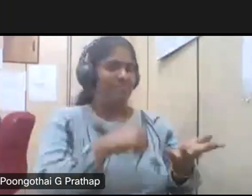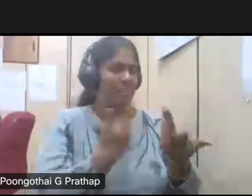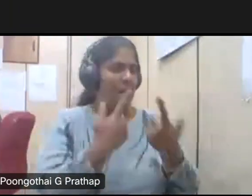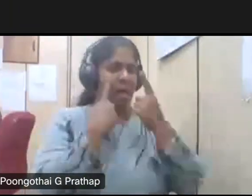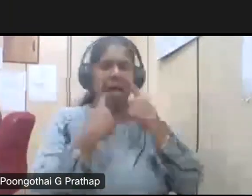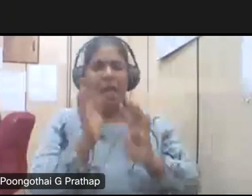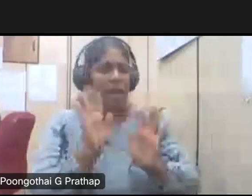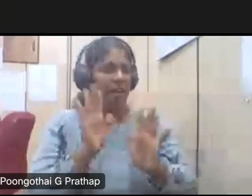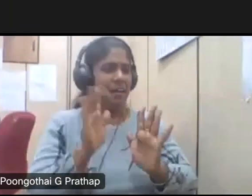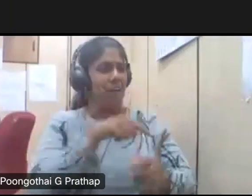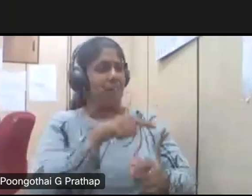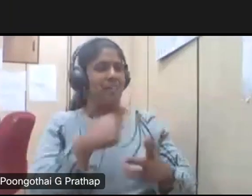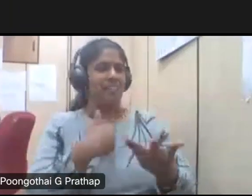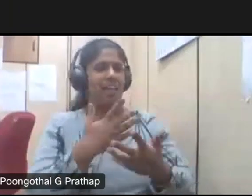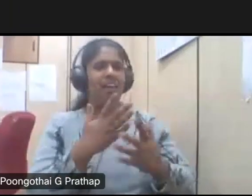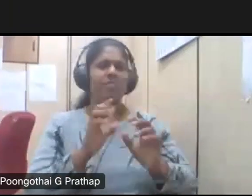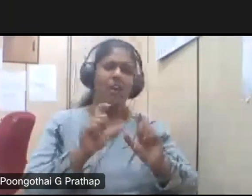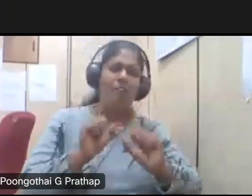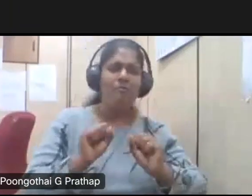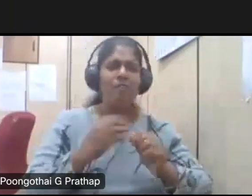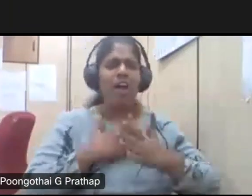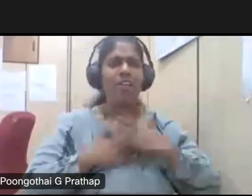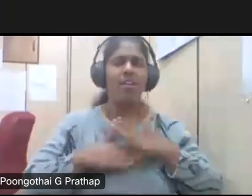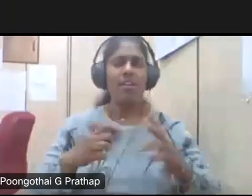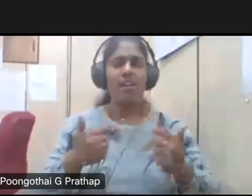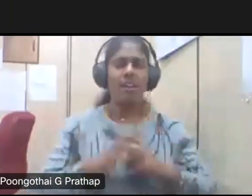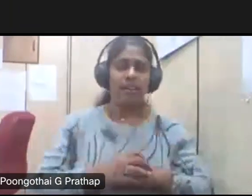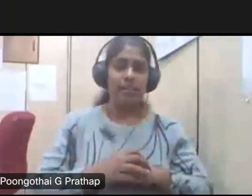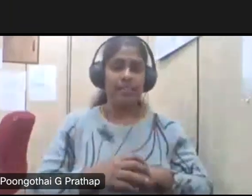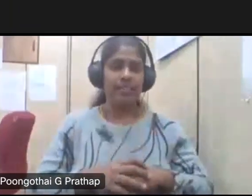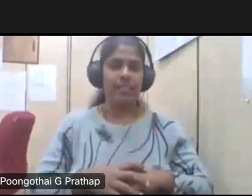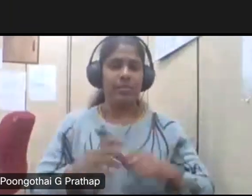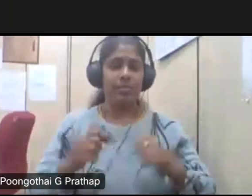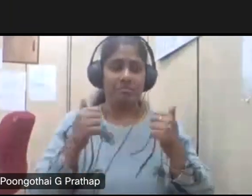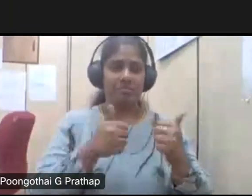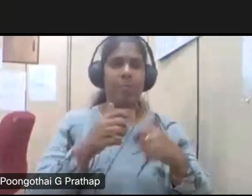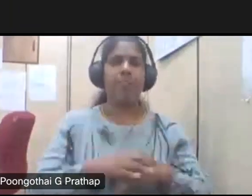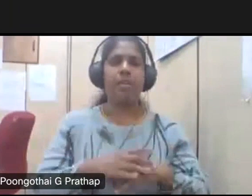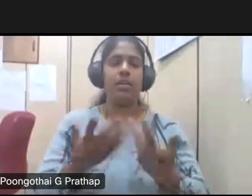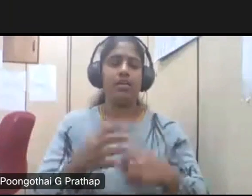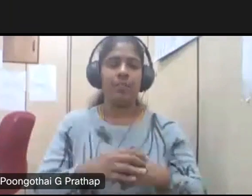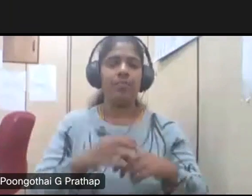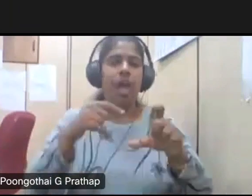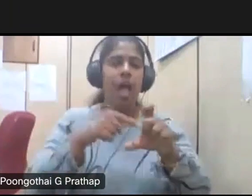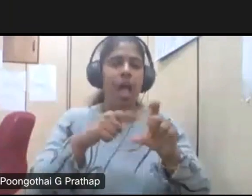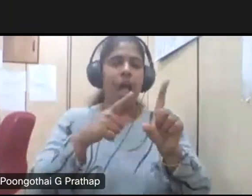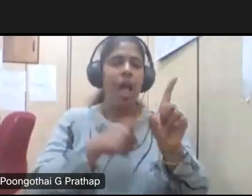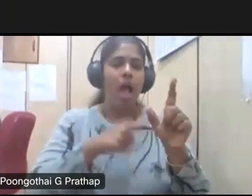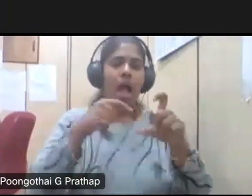achievement. He's the founder and director of Eye Super Specialties in